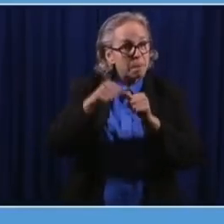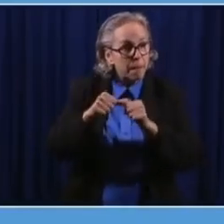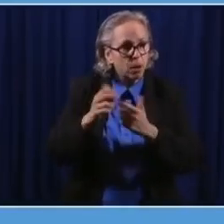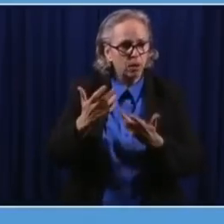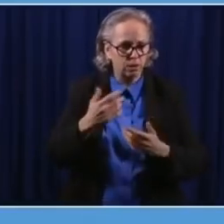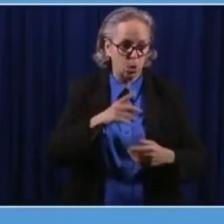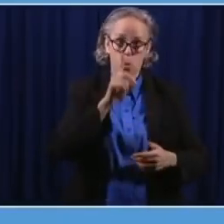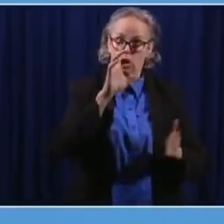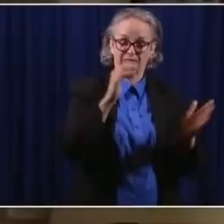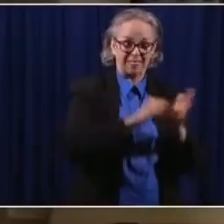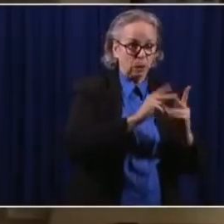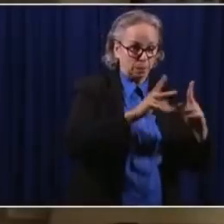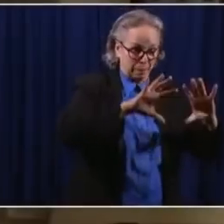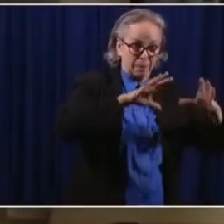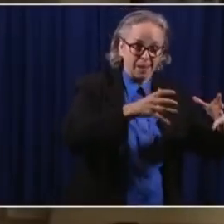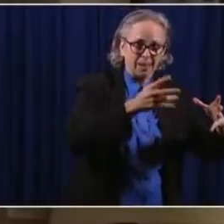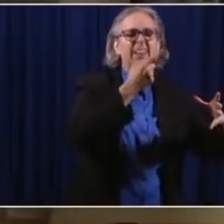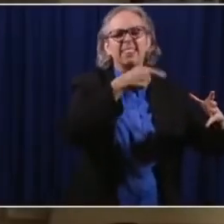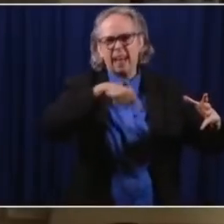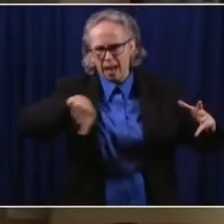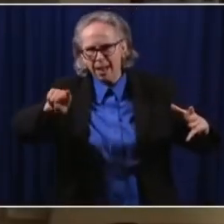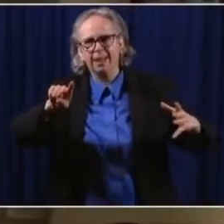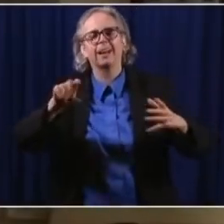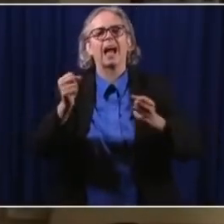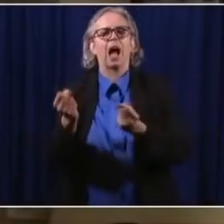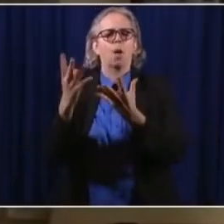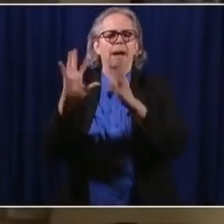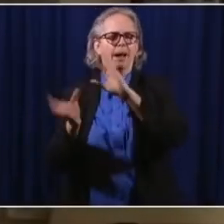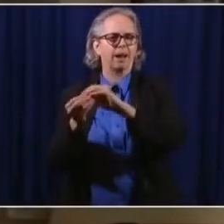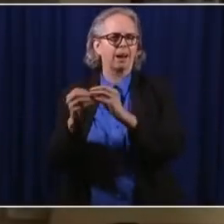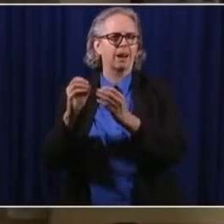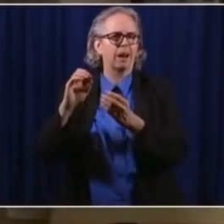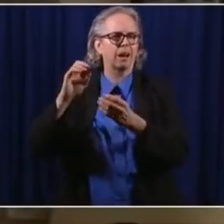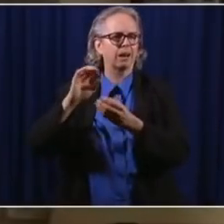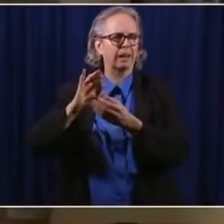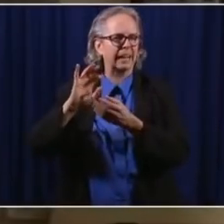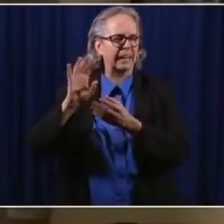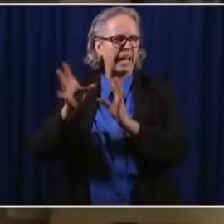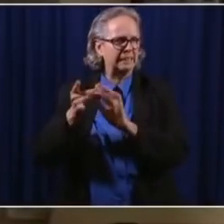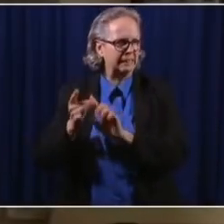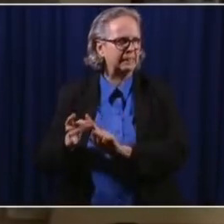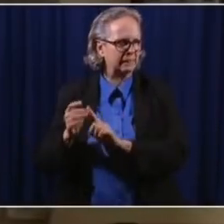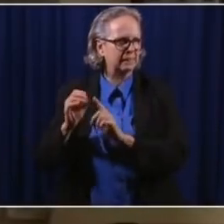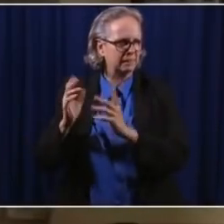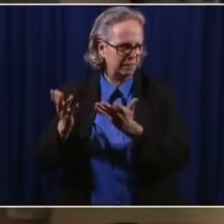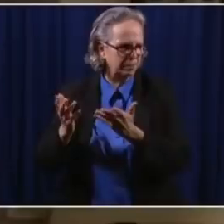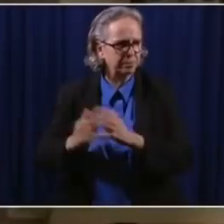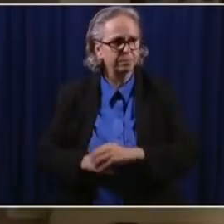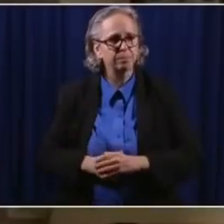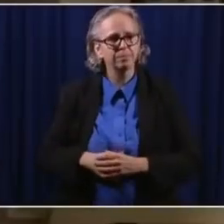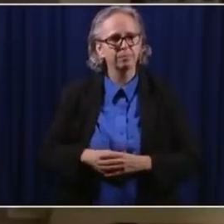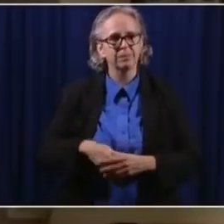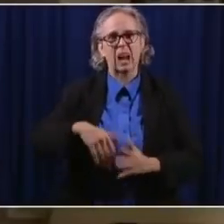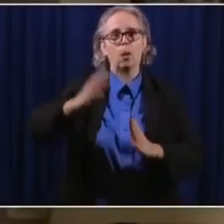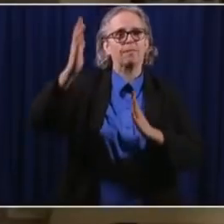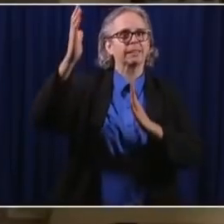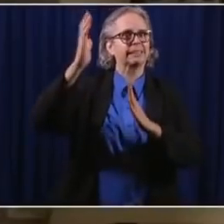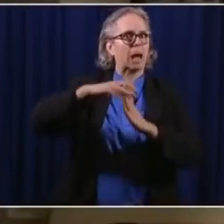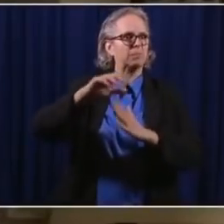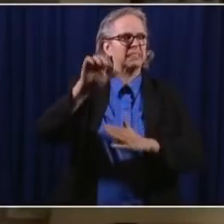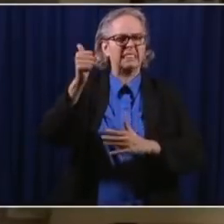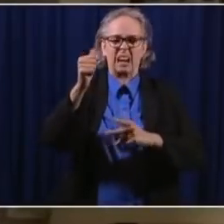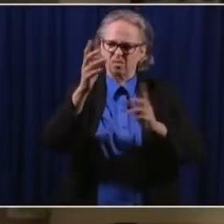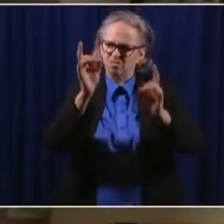100,000 population. So if you look, what we'll see, we'll go to the top 10, Eric, and we'll look at the top 10